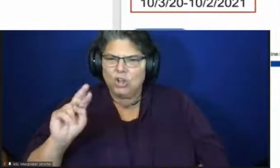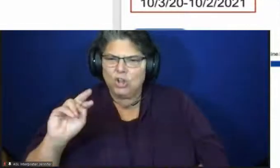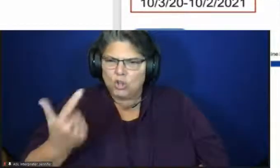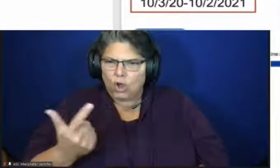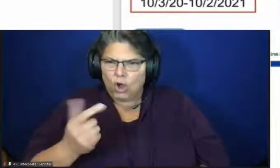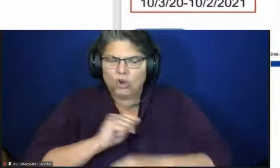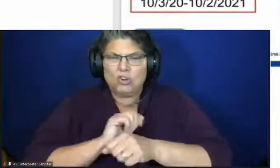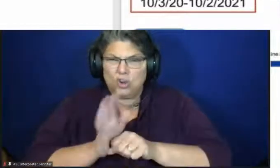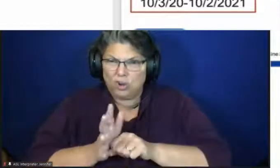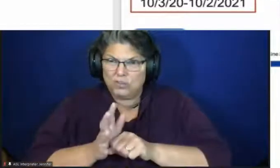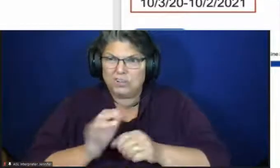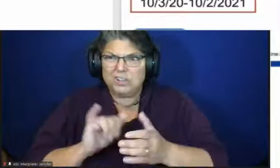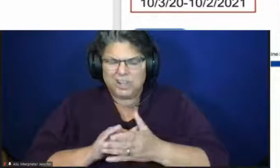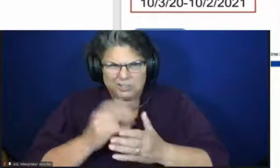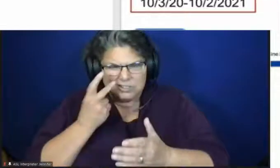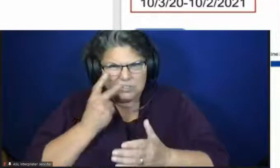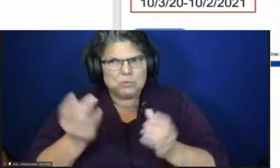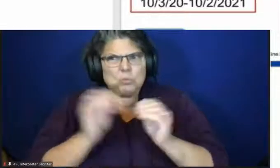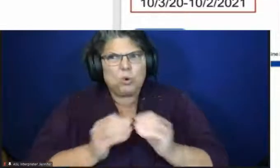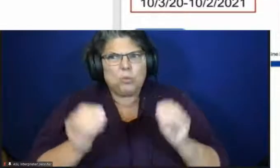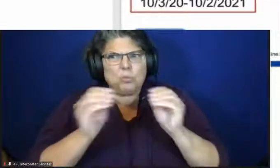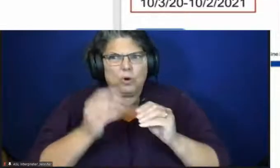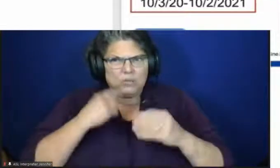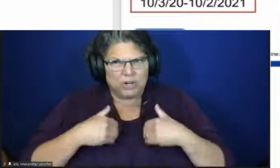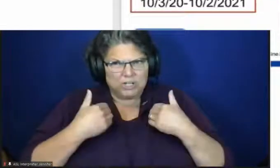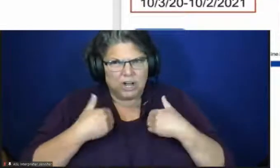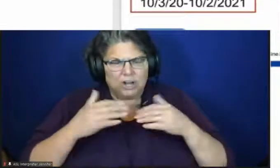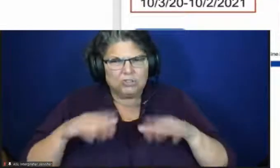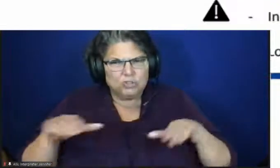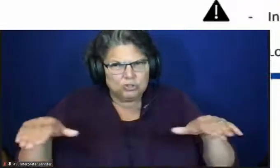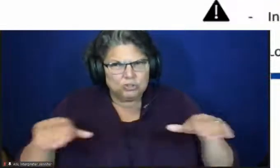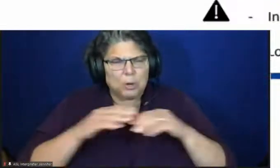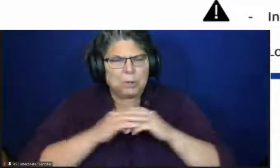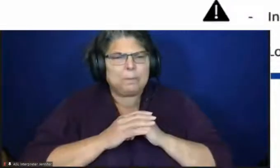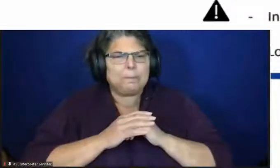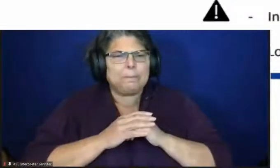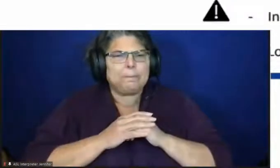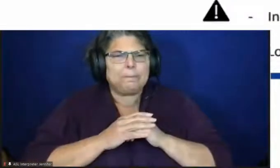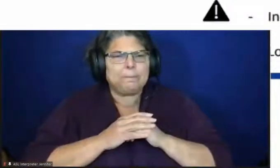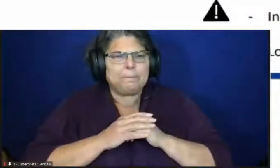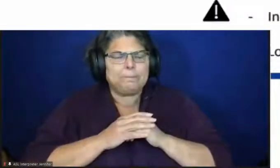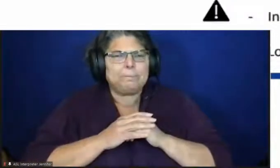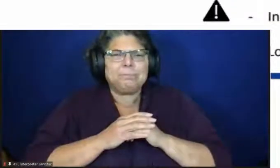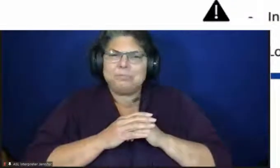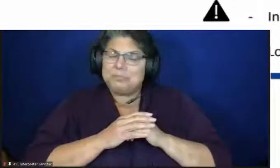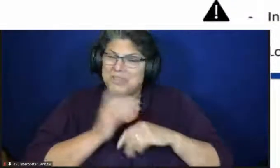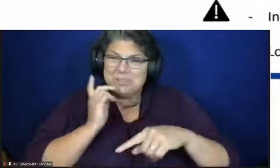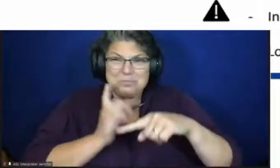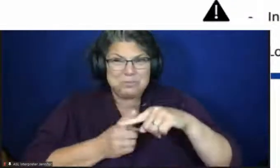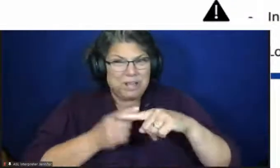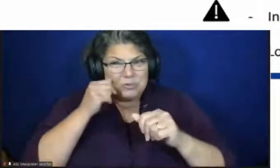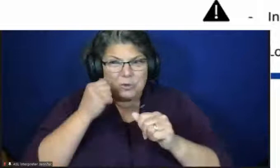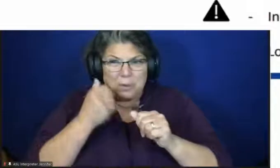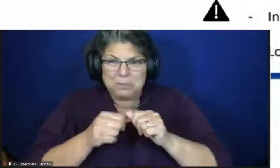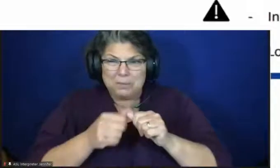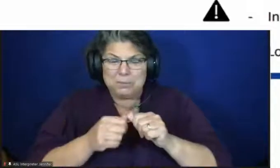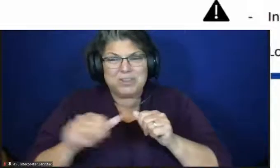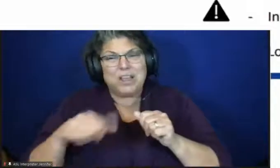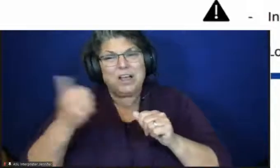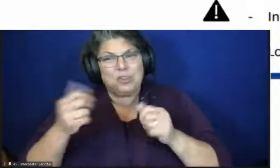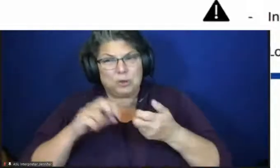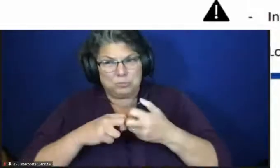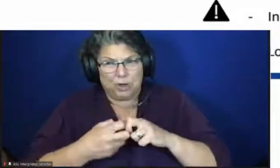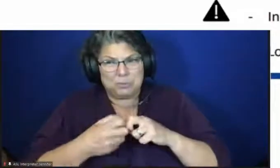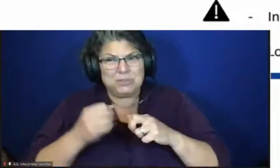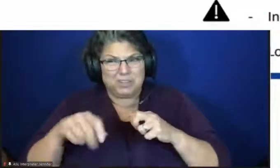younger ages. And the next slide, please. We mustn't forget also the indirect impacts of